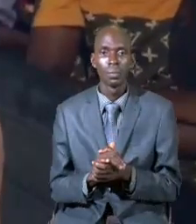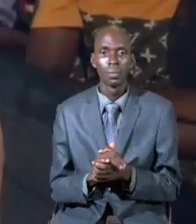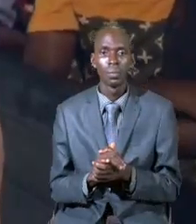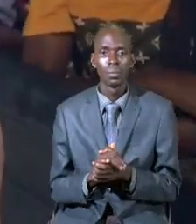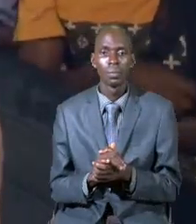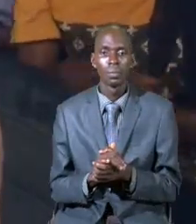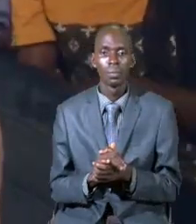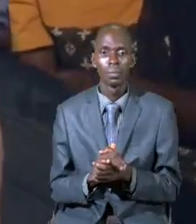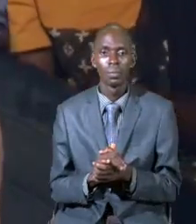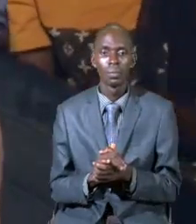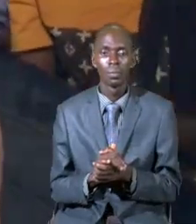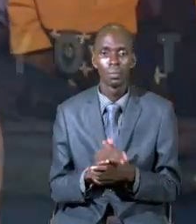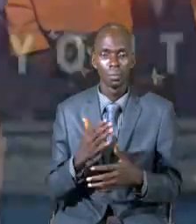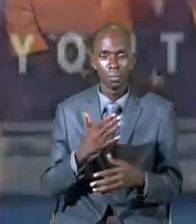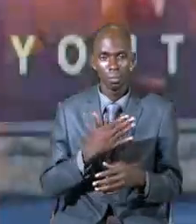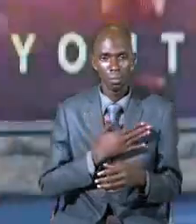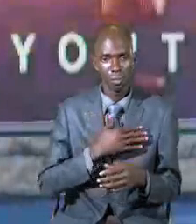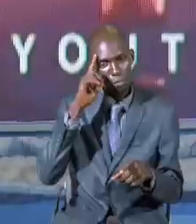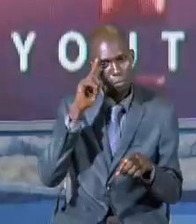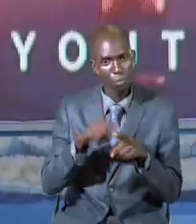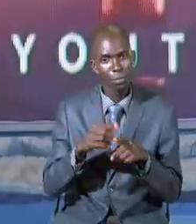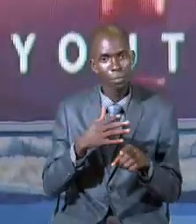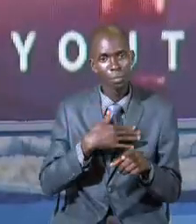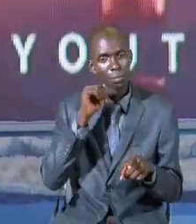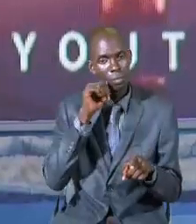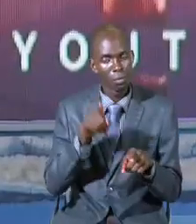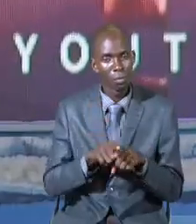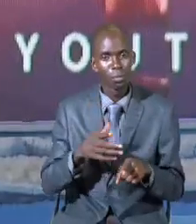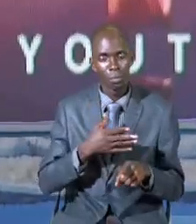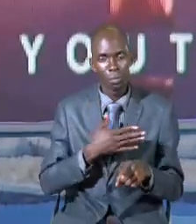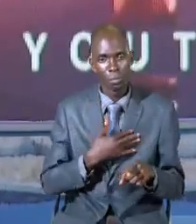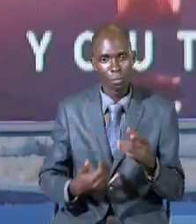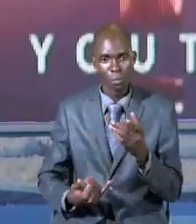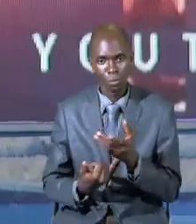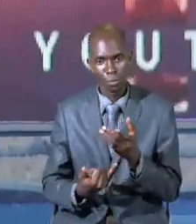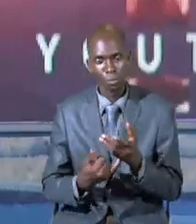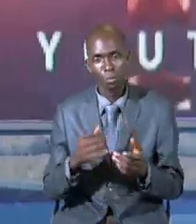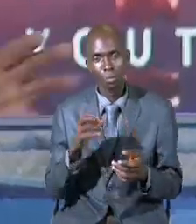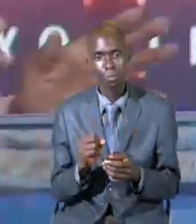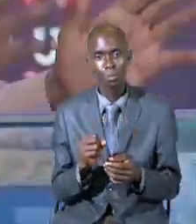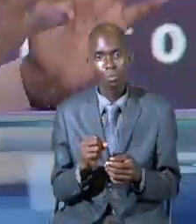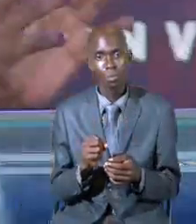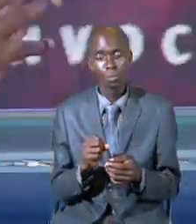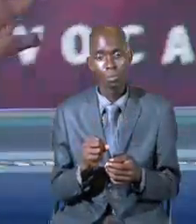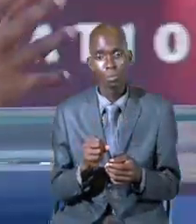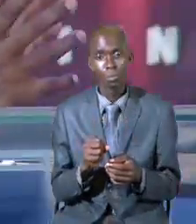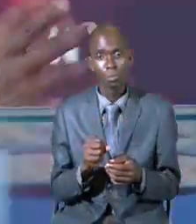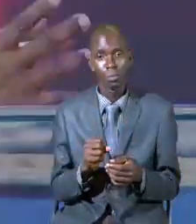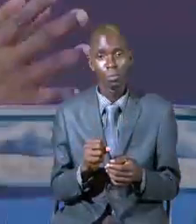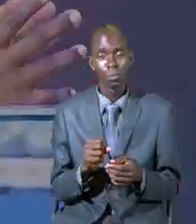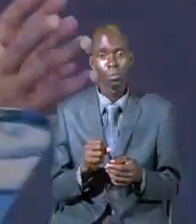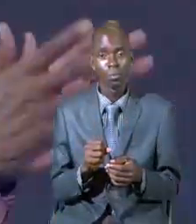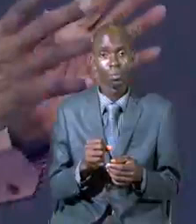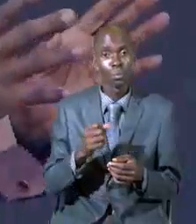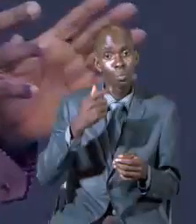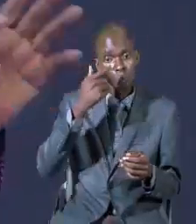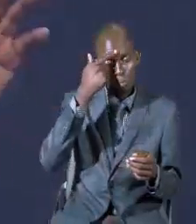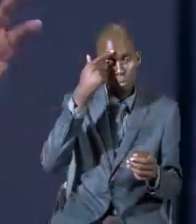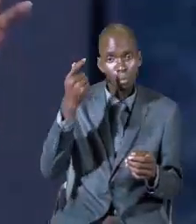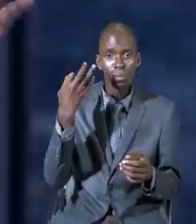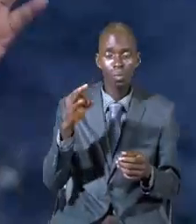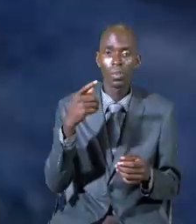My brothers and sisters, my siblings don't love me because of the position I